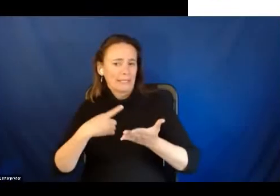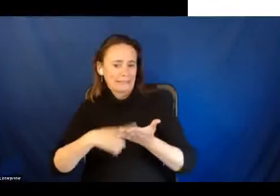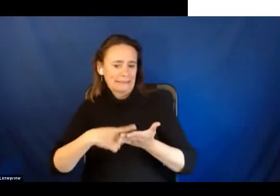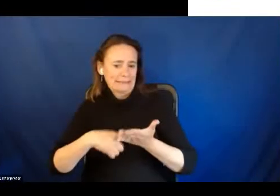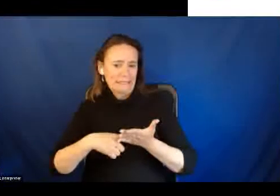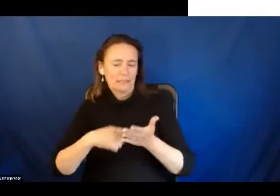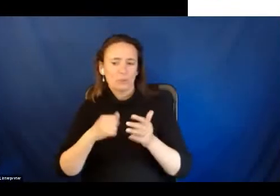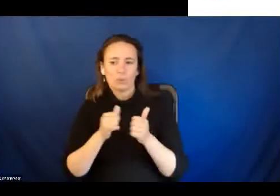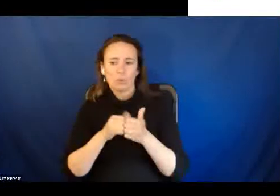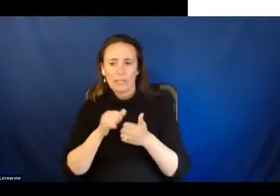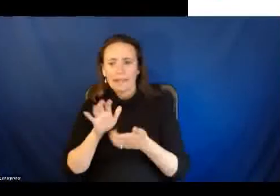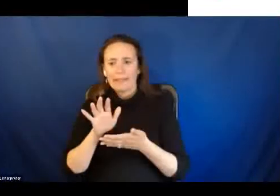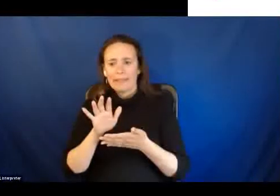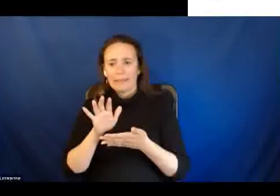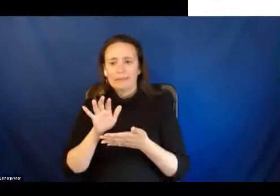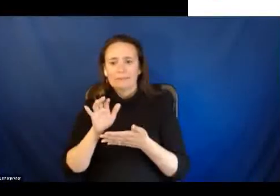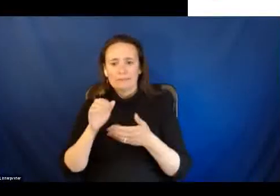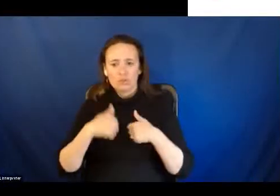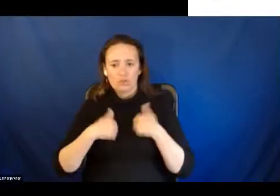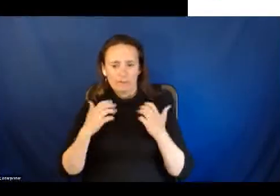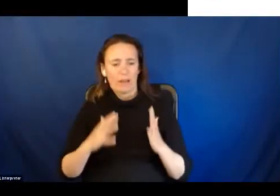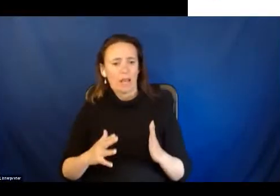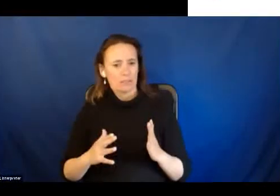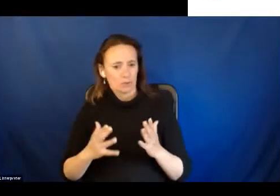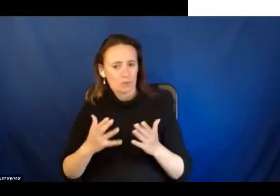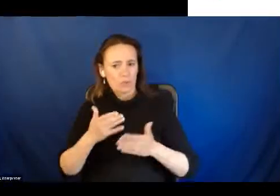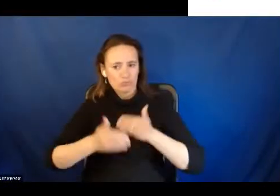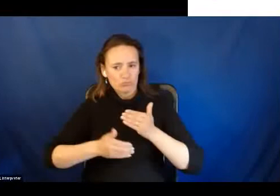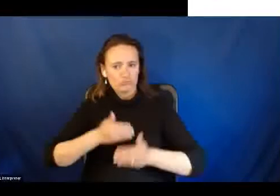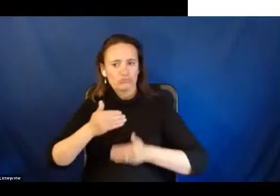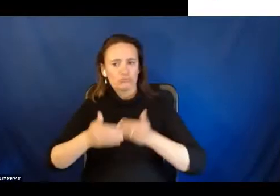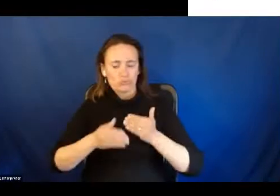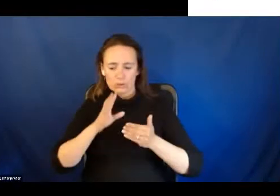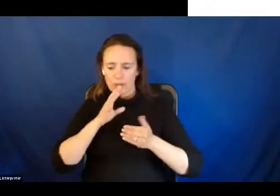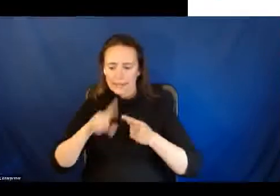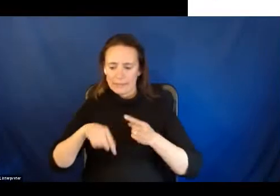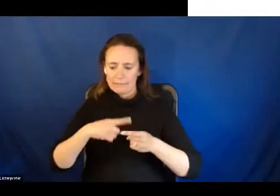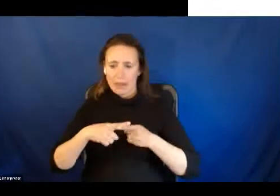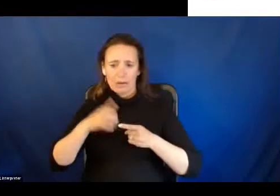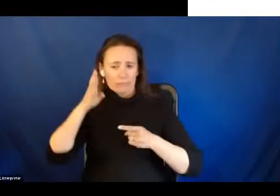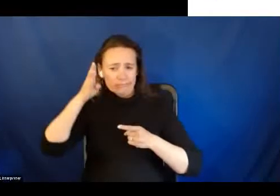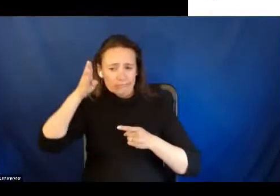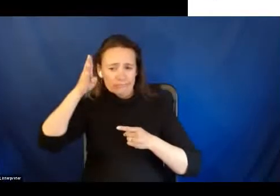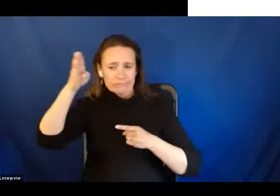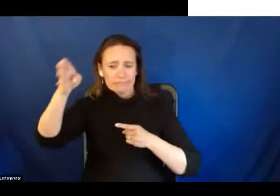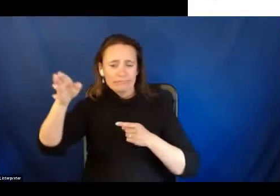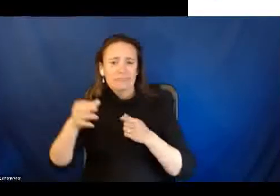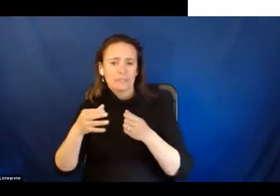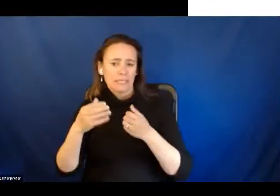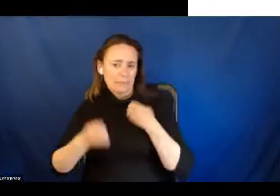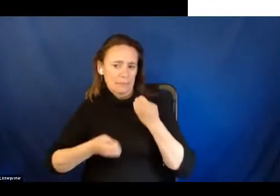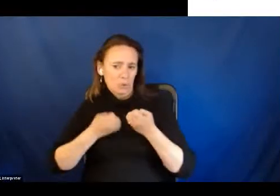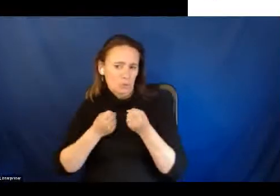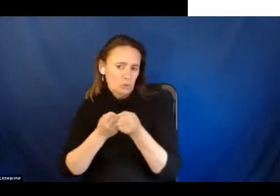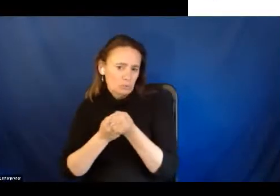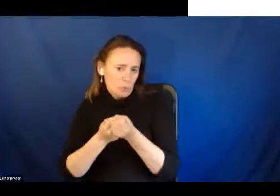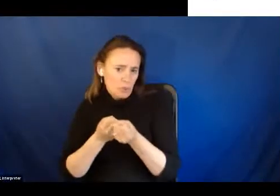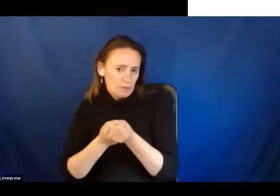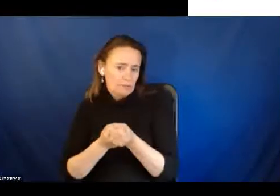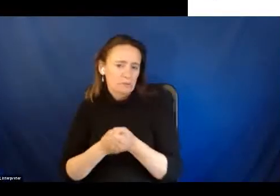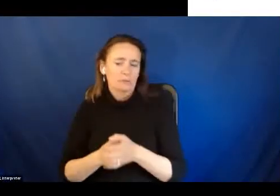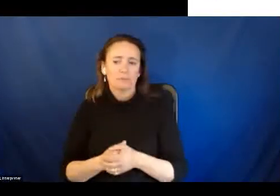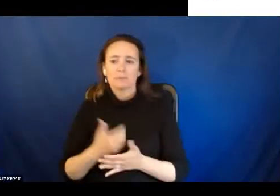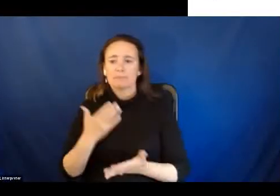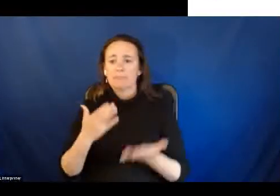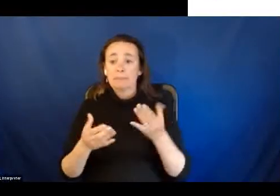to further their healing journey with talking about long-term emotional support. It can be setting boundaries, starting